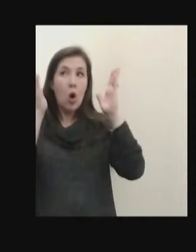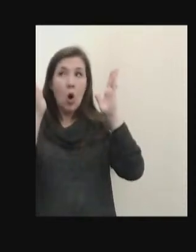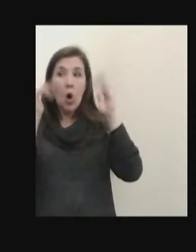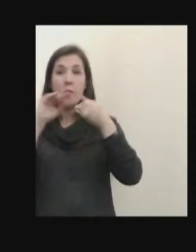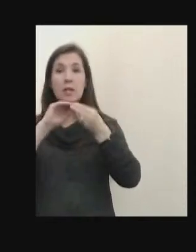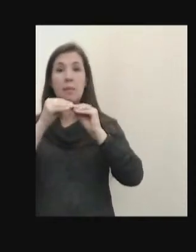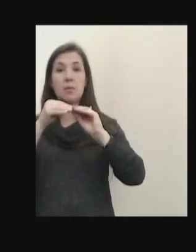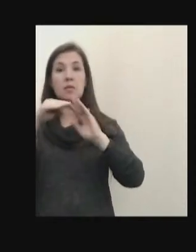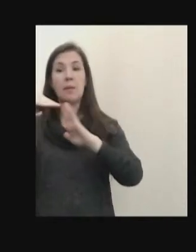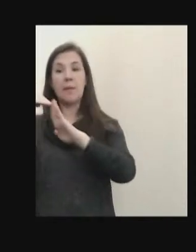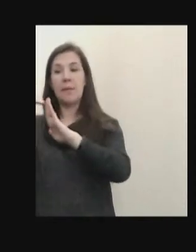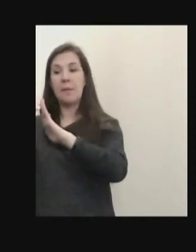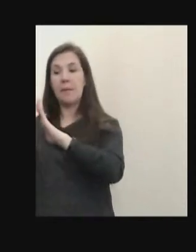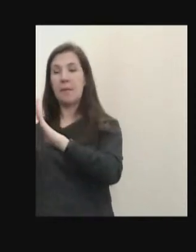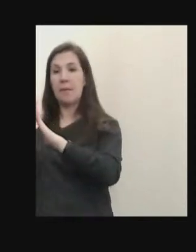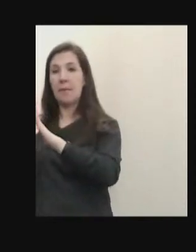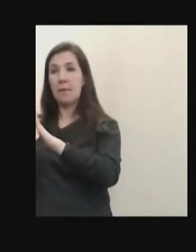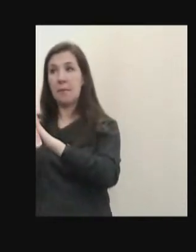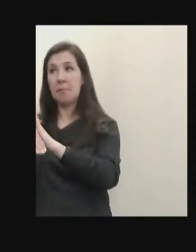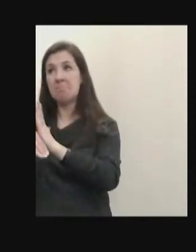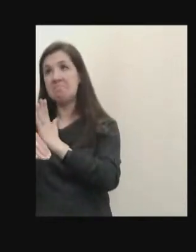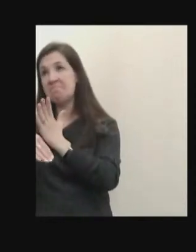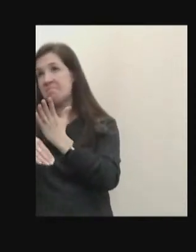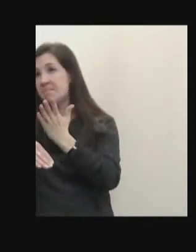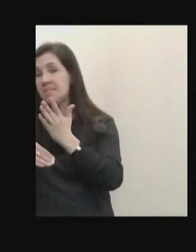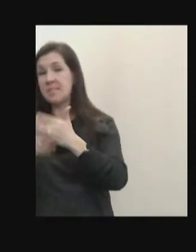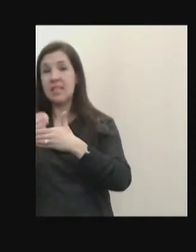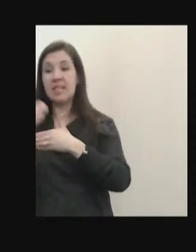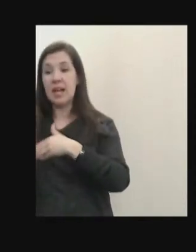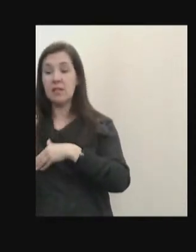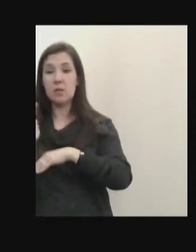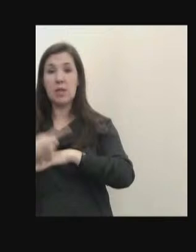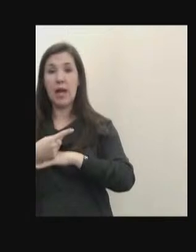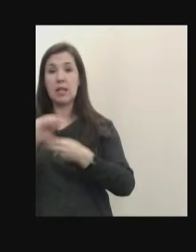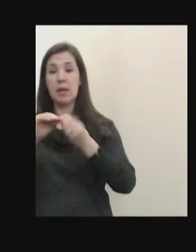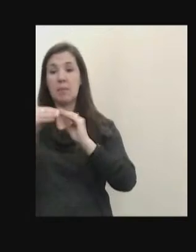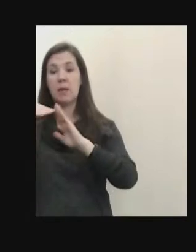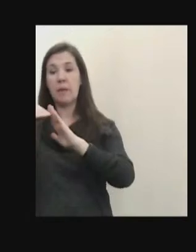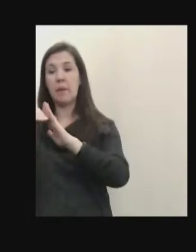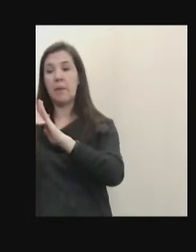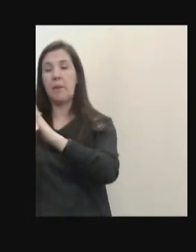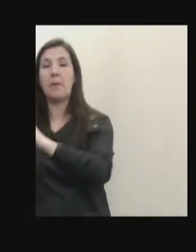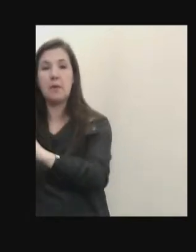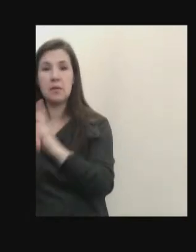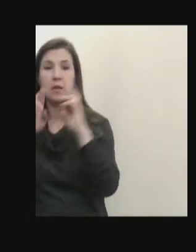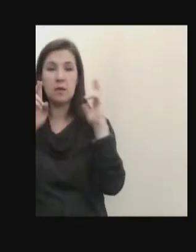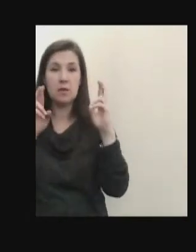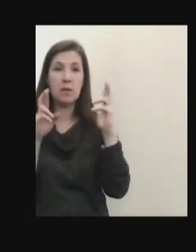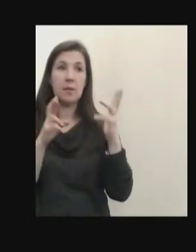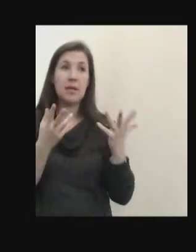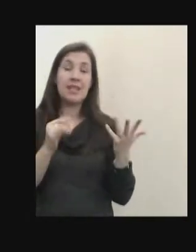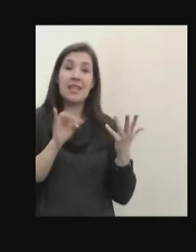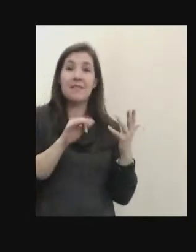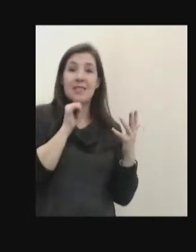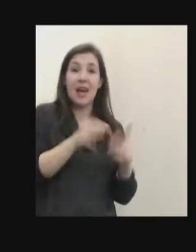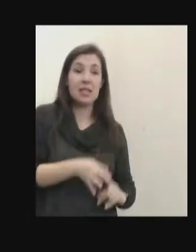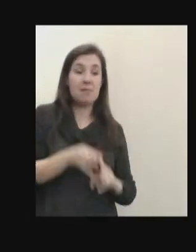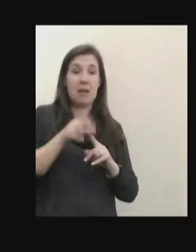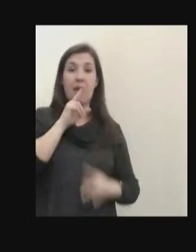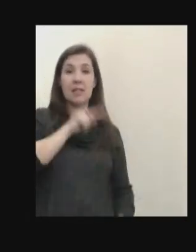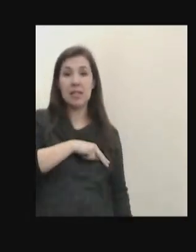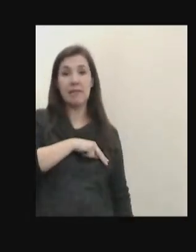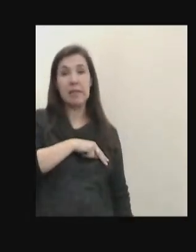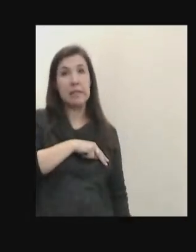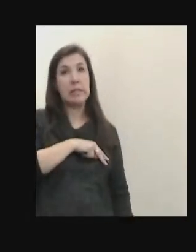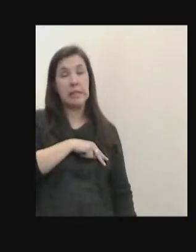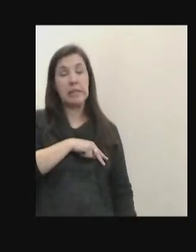cases starting in the next few days. If not, then especially with Thanksgiving, we could see a